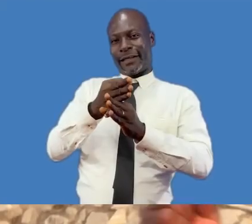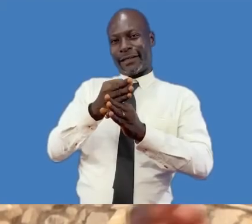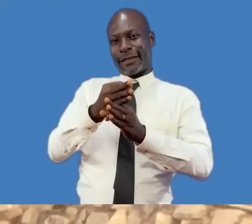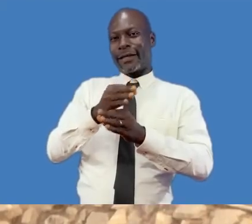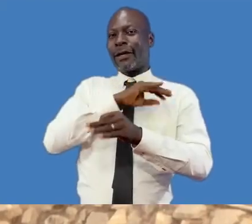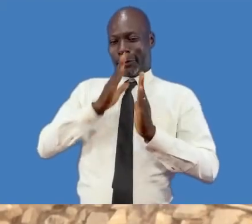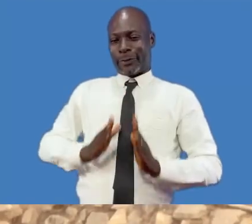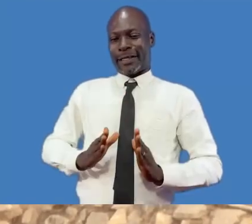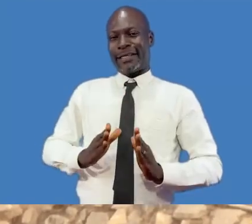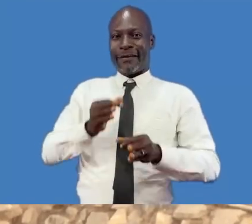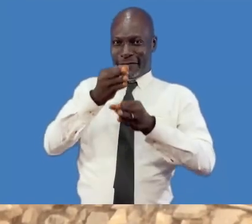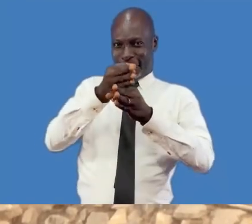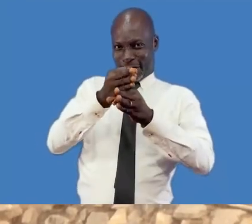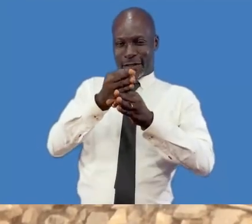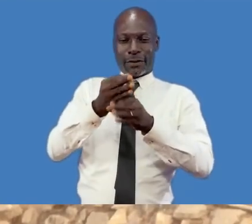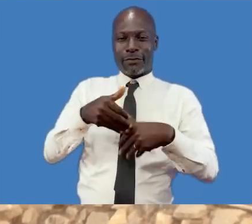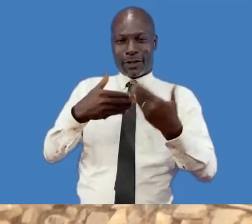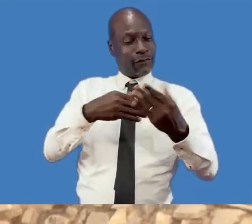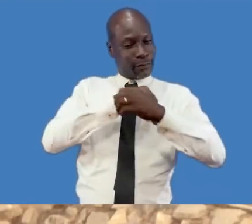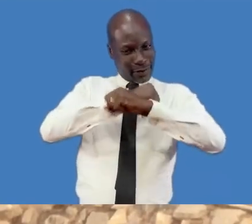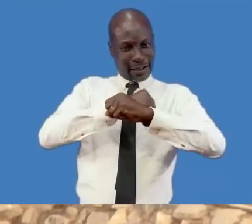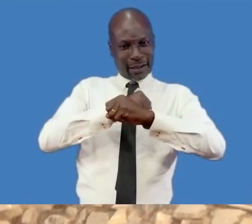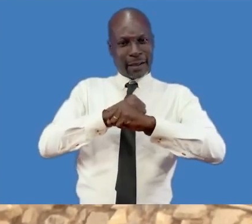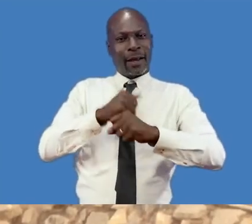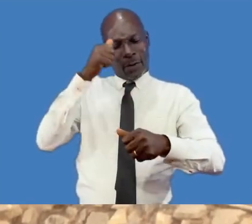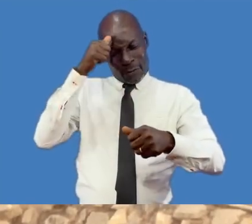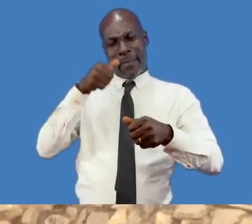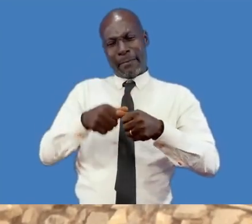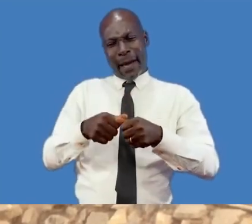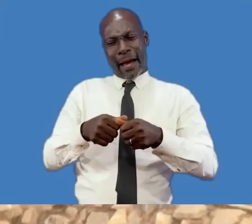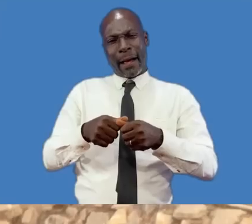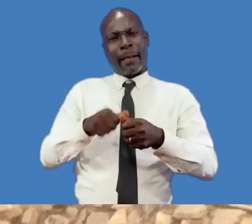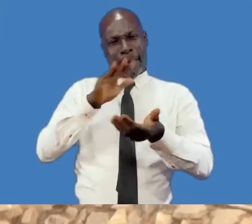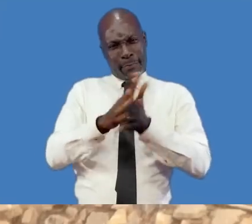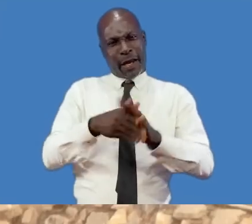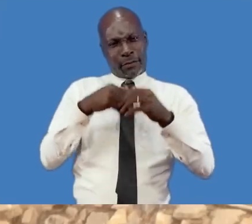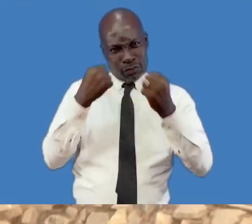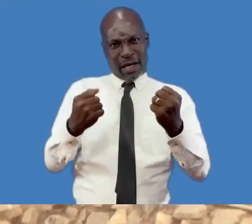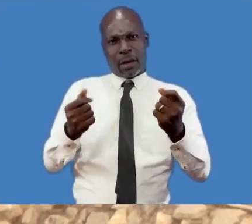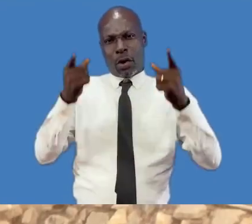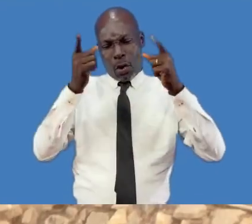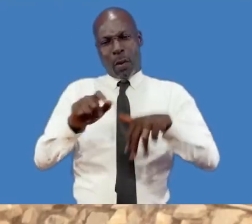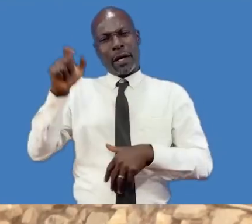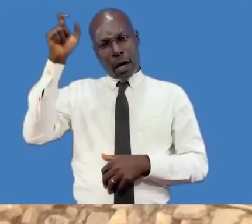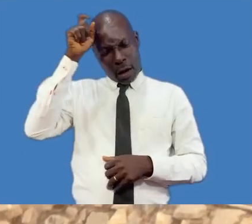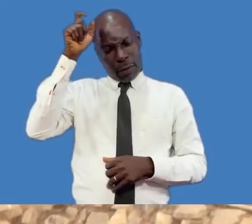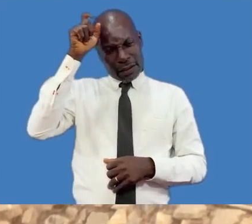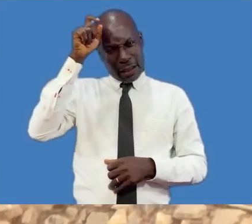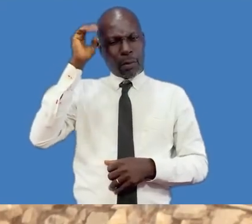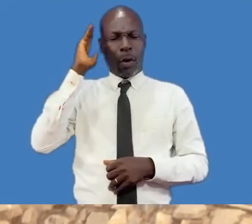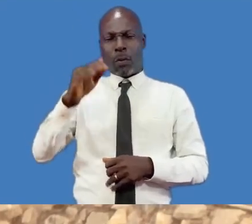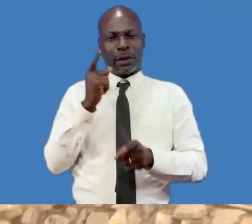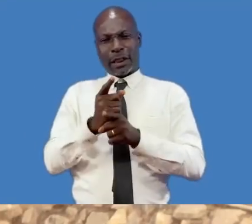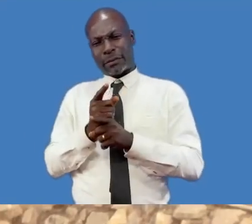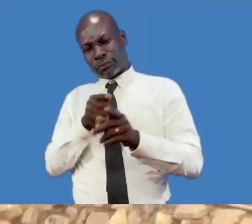o Kristoni ebe mau ahoban bo. Fire enkatabo na so bonifo no eto ne bema no a. Gidie no agye